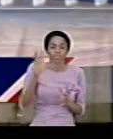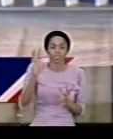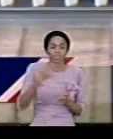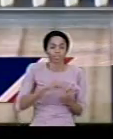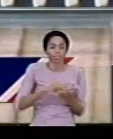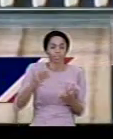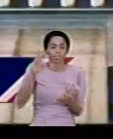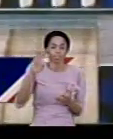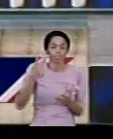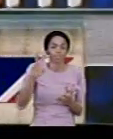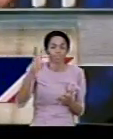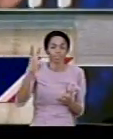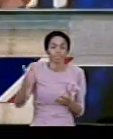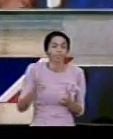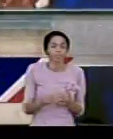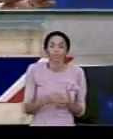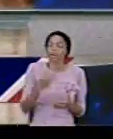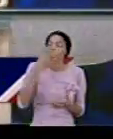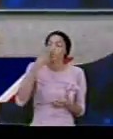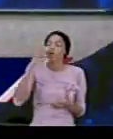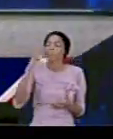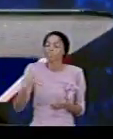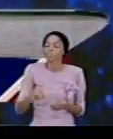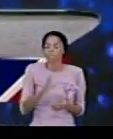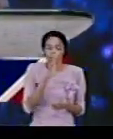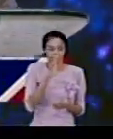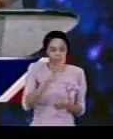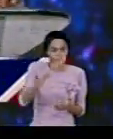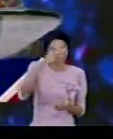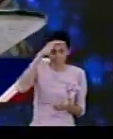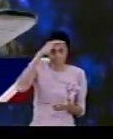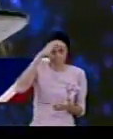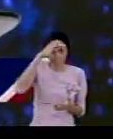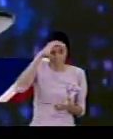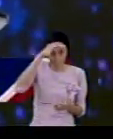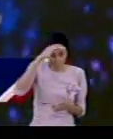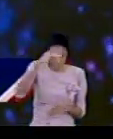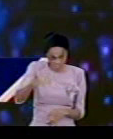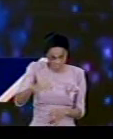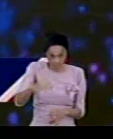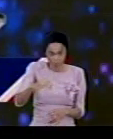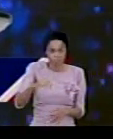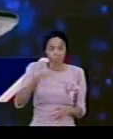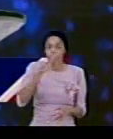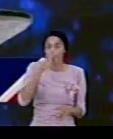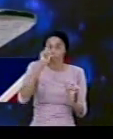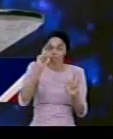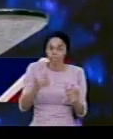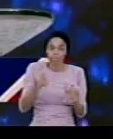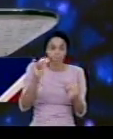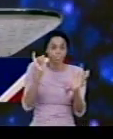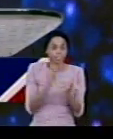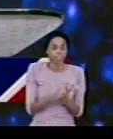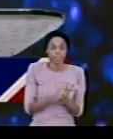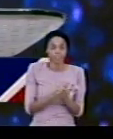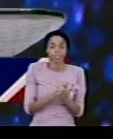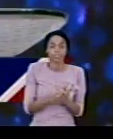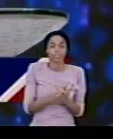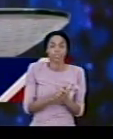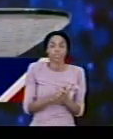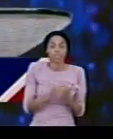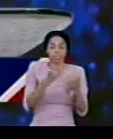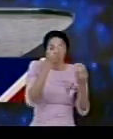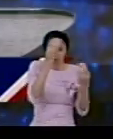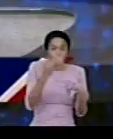26. Cursed be he that confirmeth not all the words of